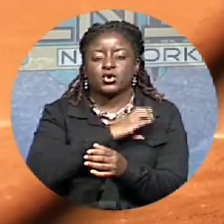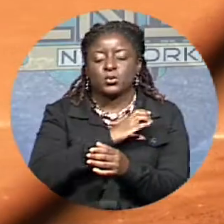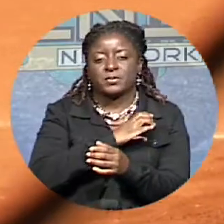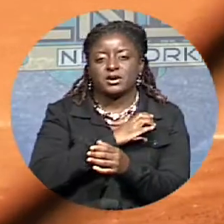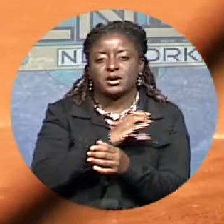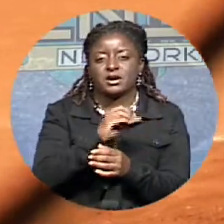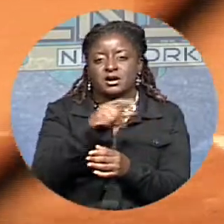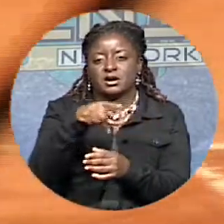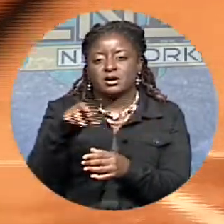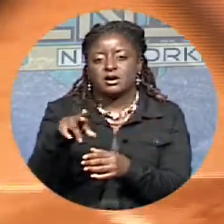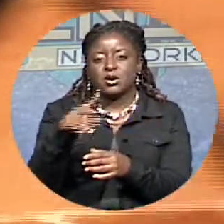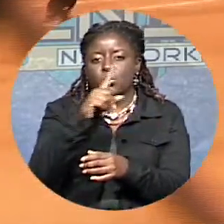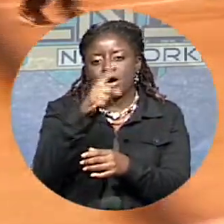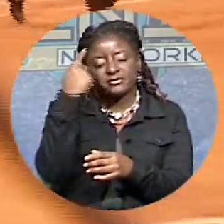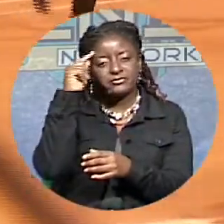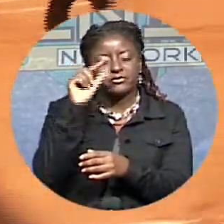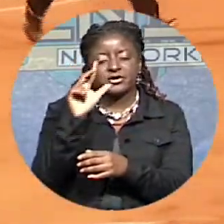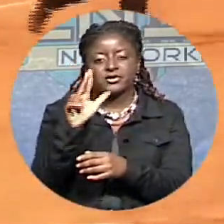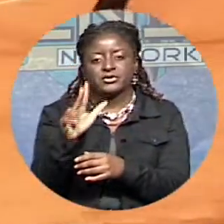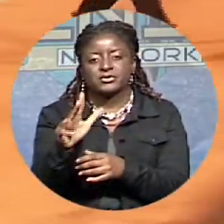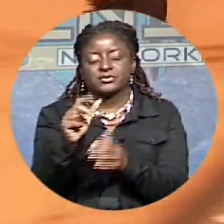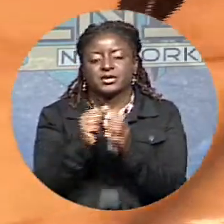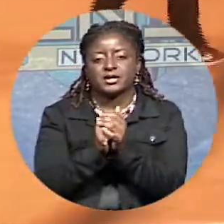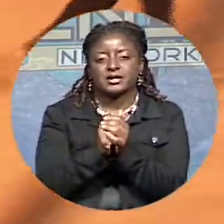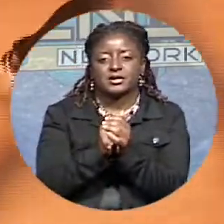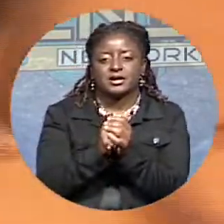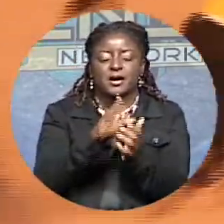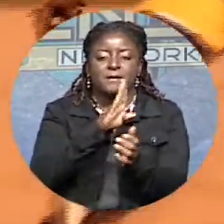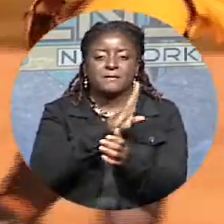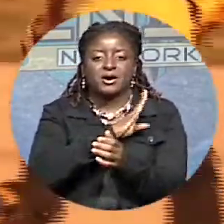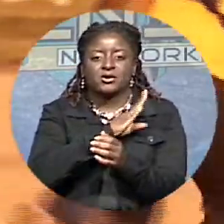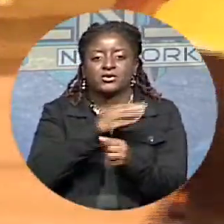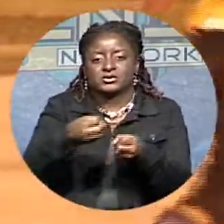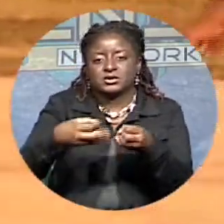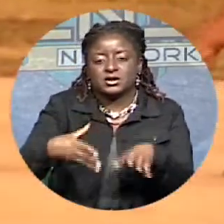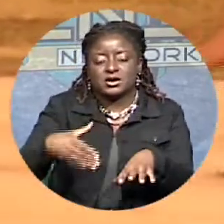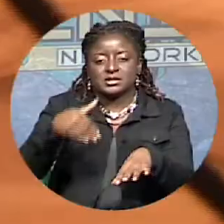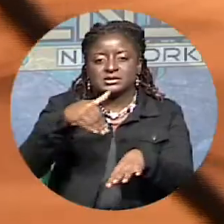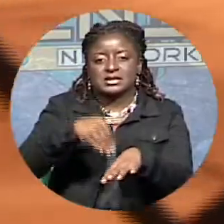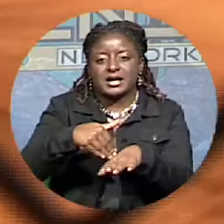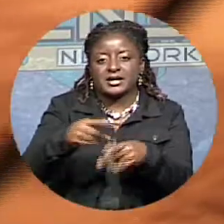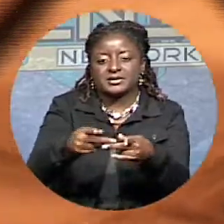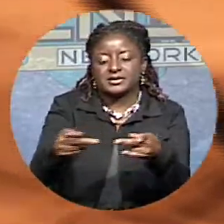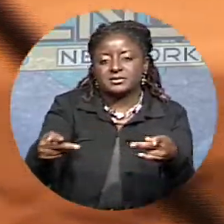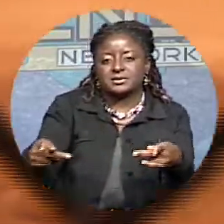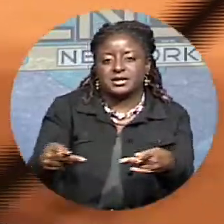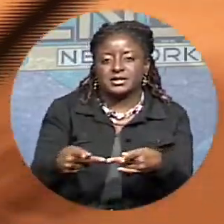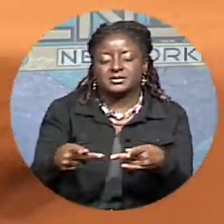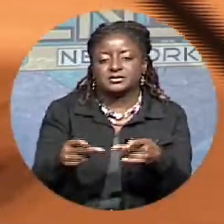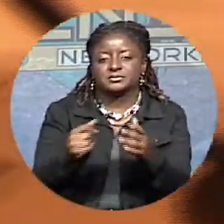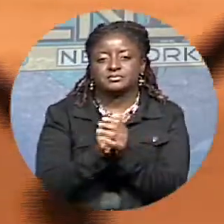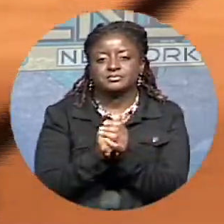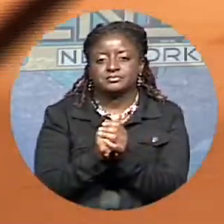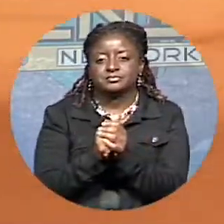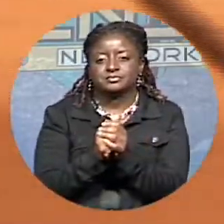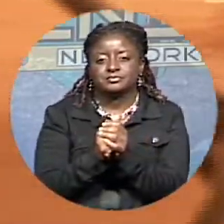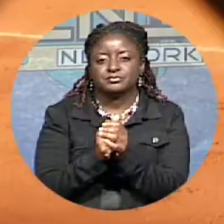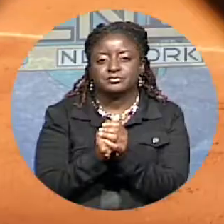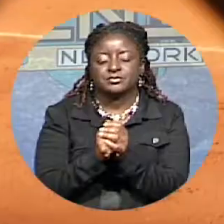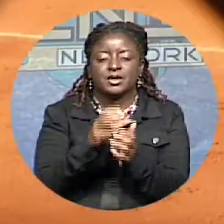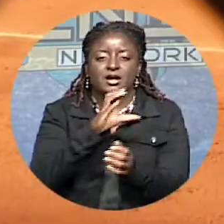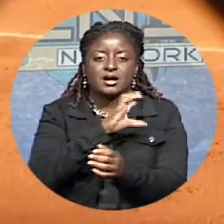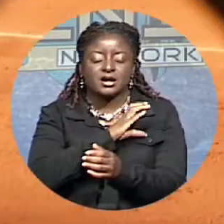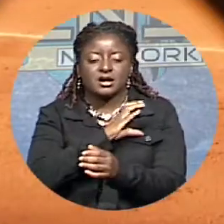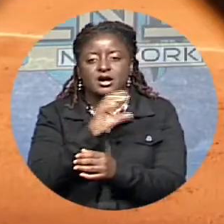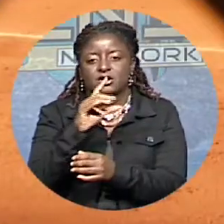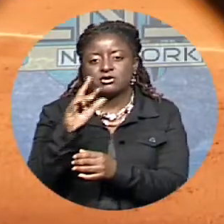3. For the Operators, Diva Burrows suffered the loss at the plate. Michelle Thompson was 1 for 3 with 3 runs batted in and a run scored. Tyrese Curry,